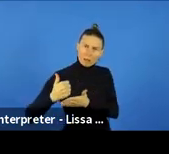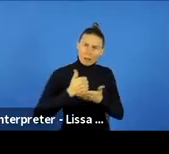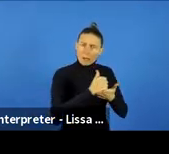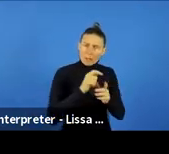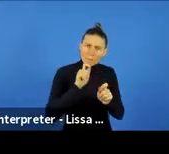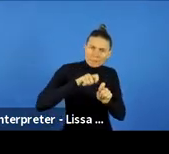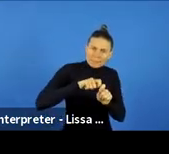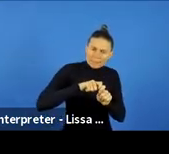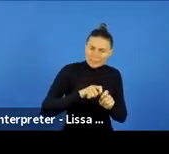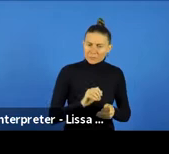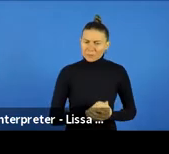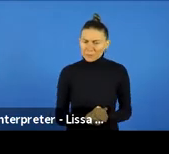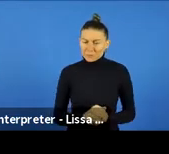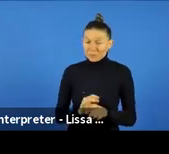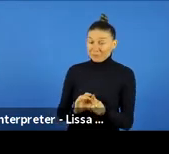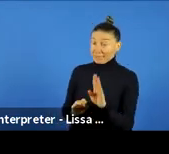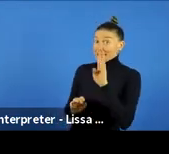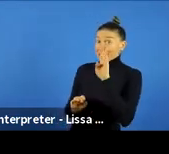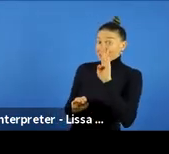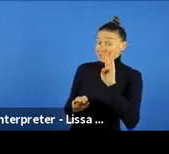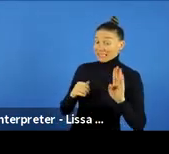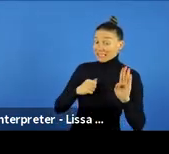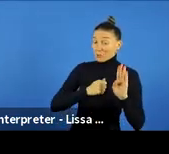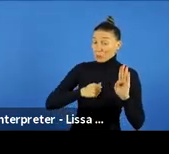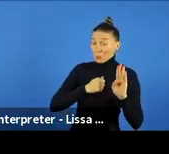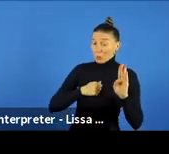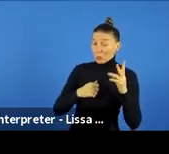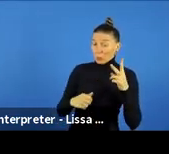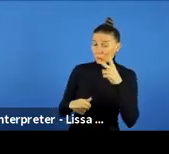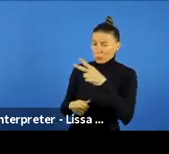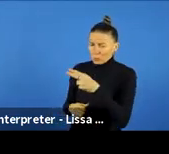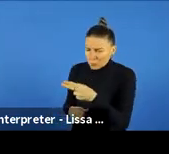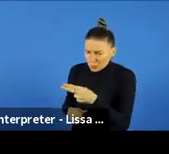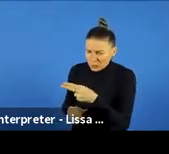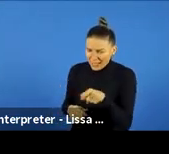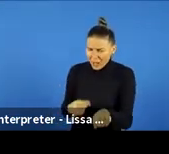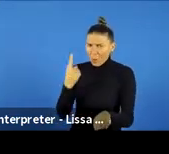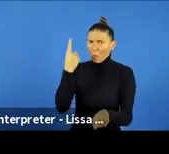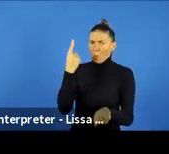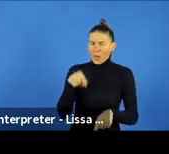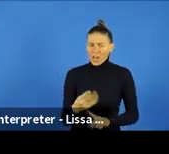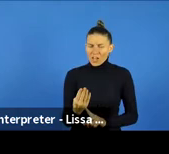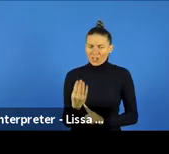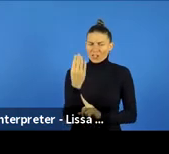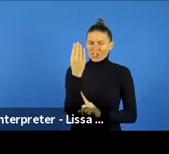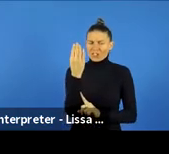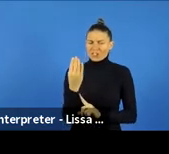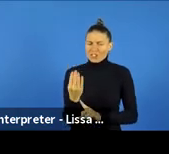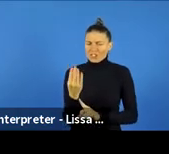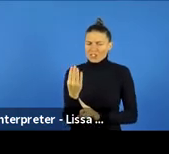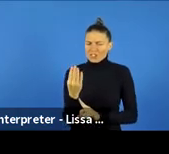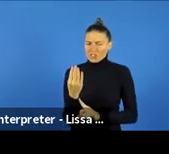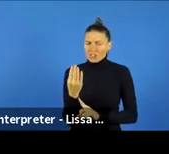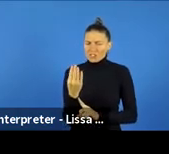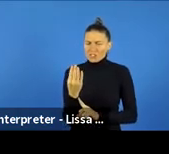I'm sorry to interrupt you, Claudio. So we just get a message in the chat box that it's okay to interrupt